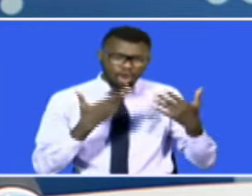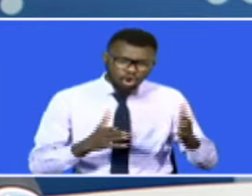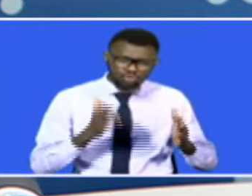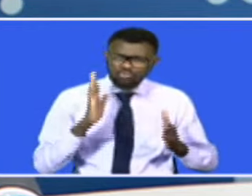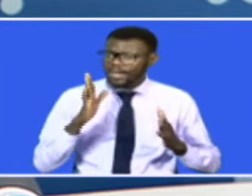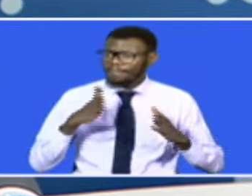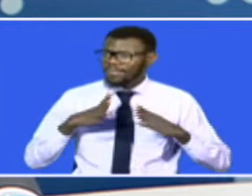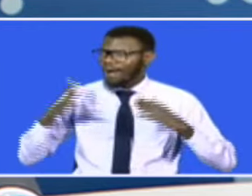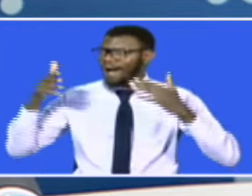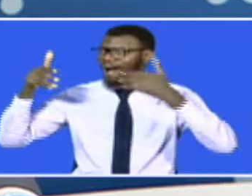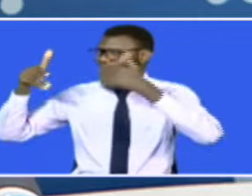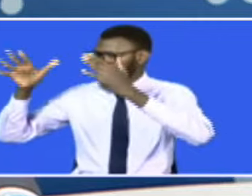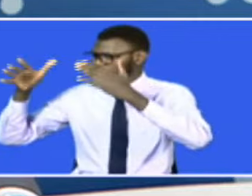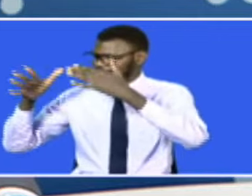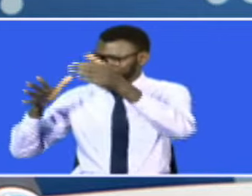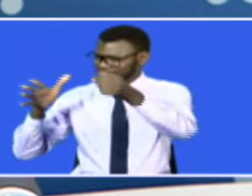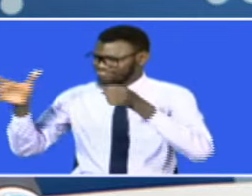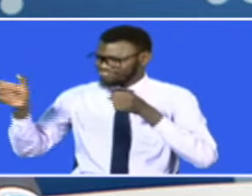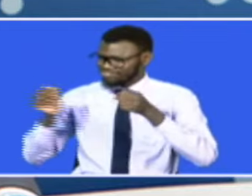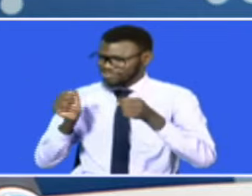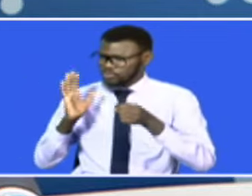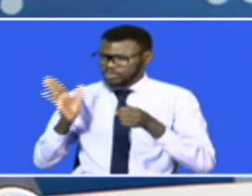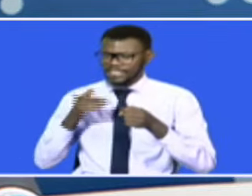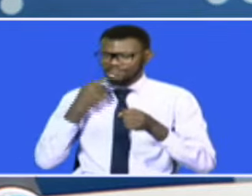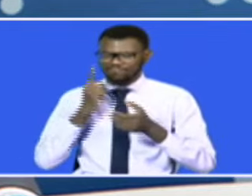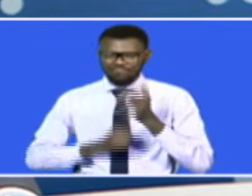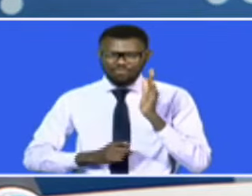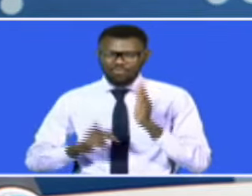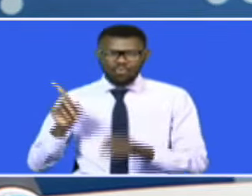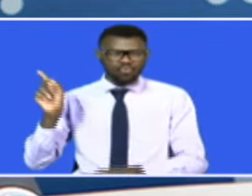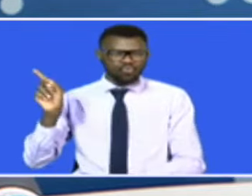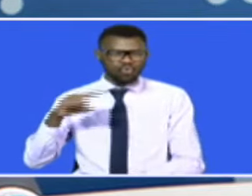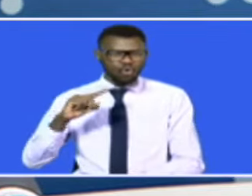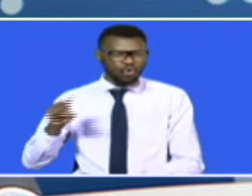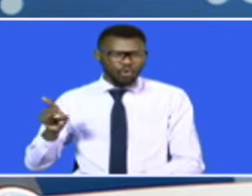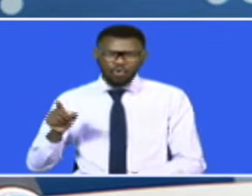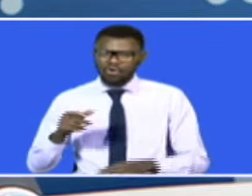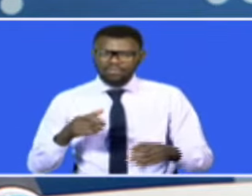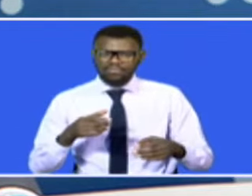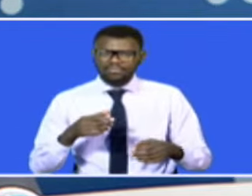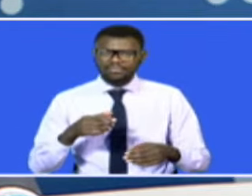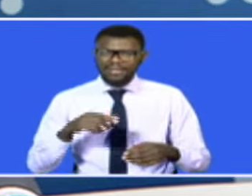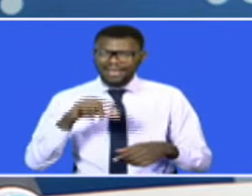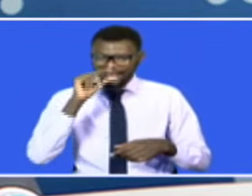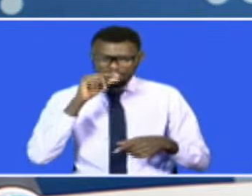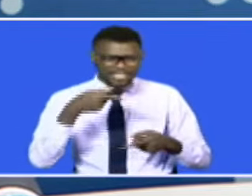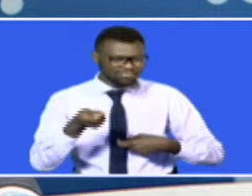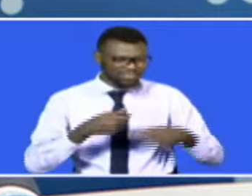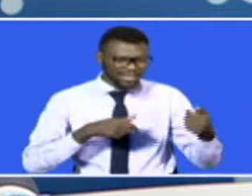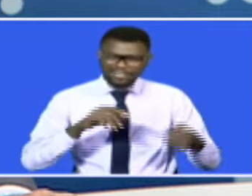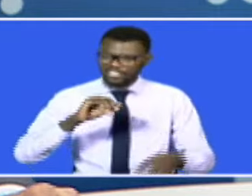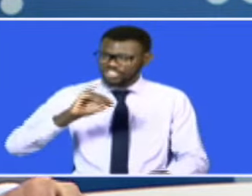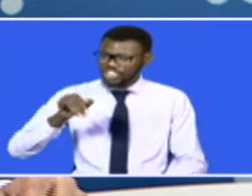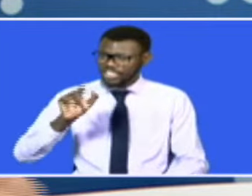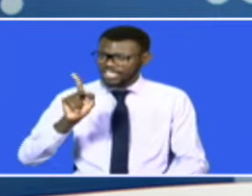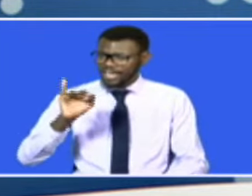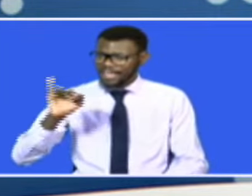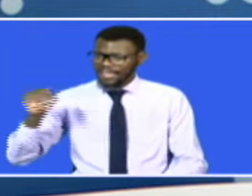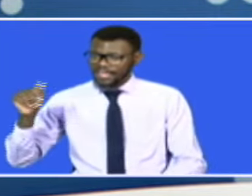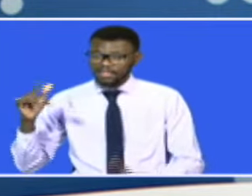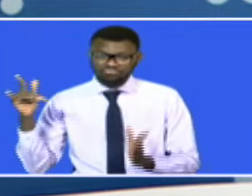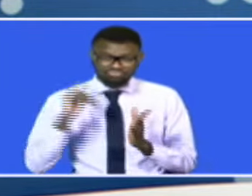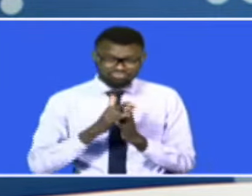have termed it as unlawful intended sale of JKIA. The strike could severely disrupt airline and